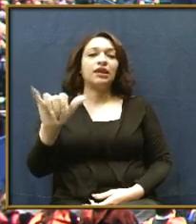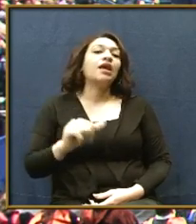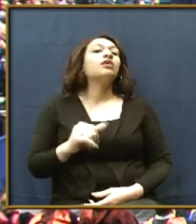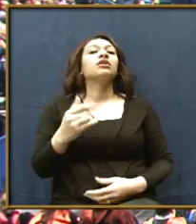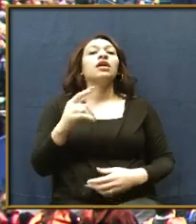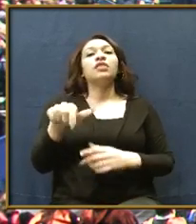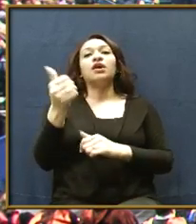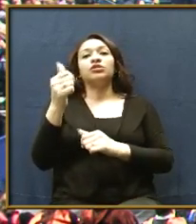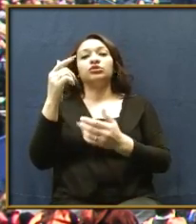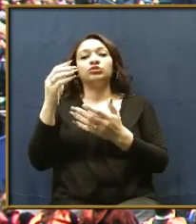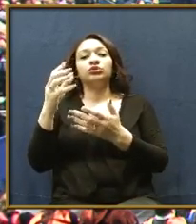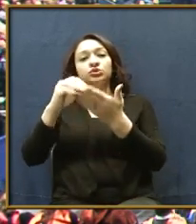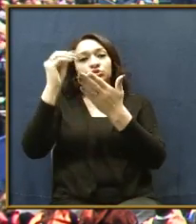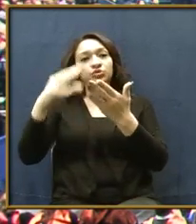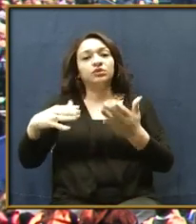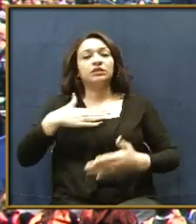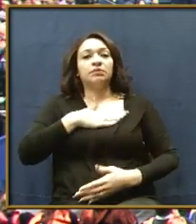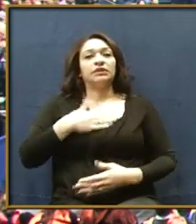please stand?